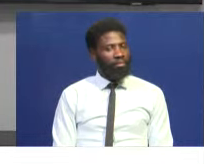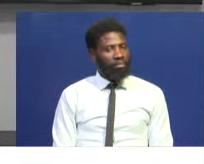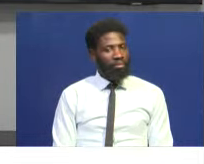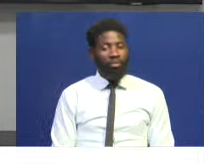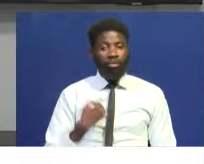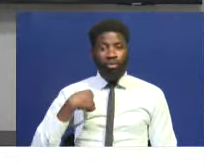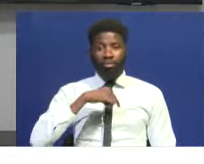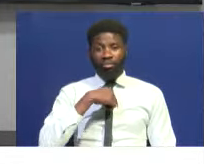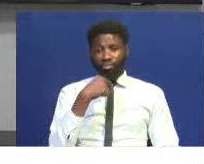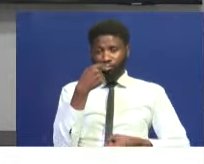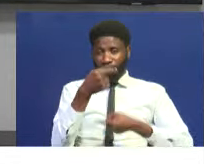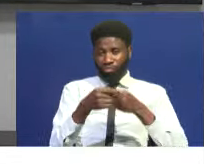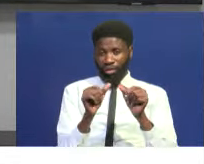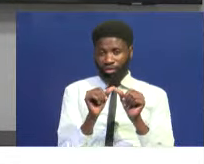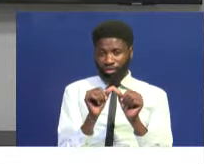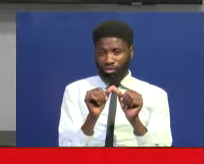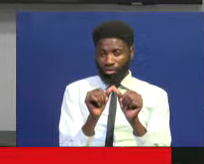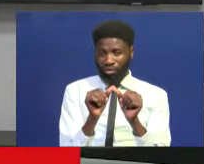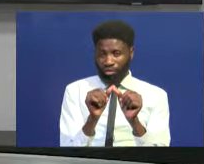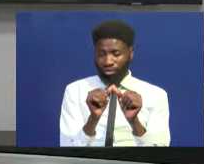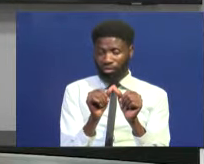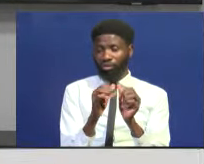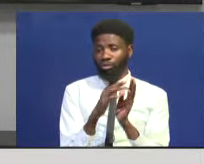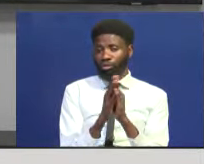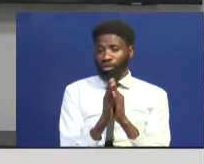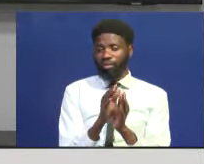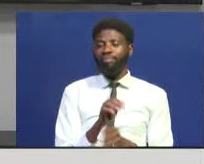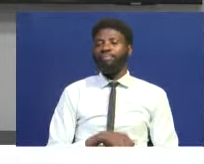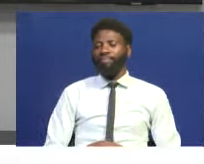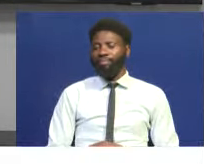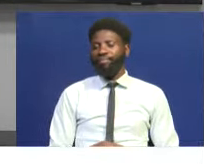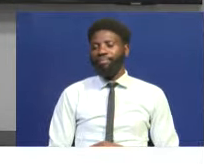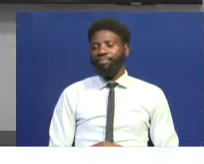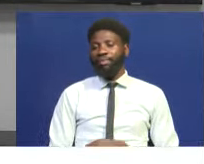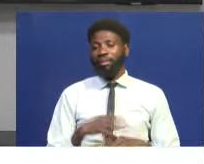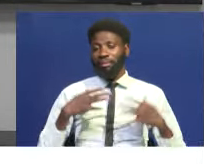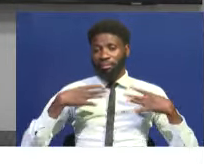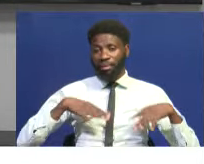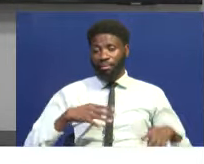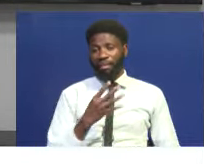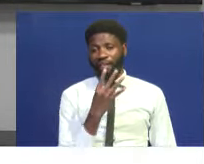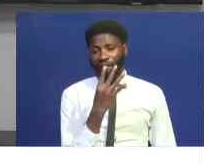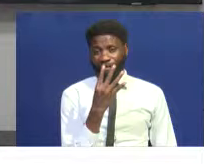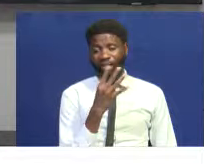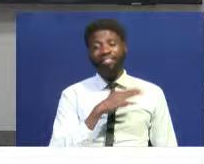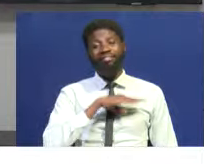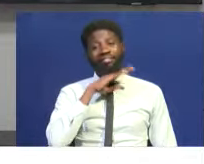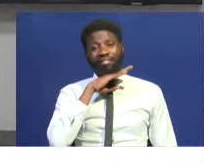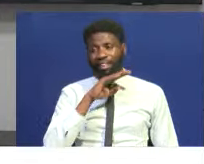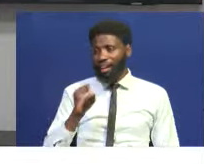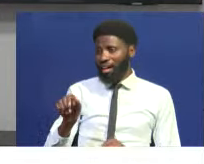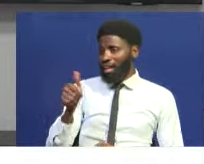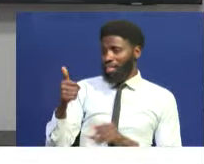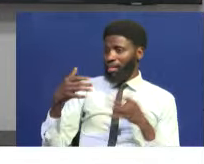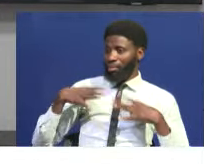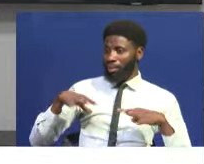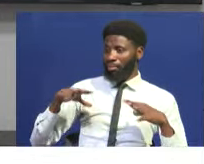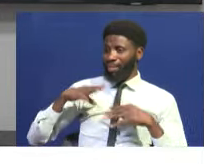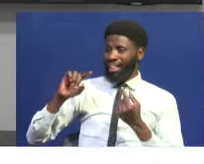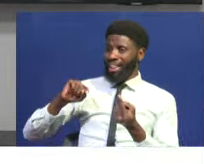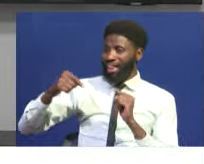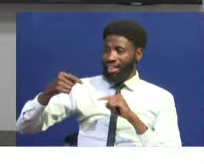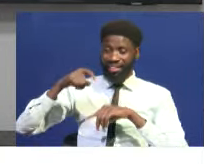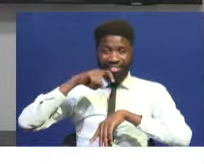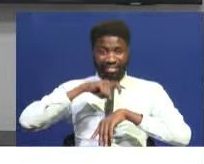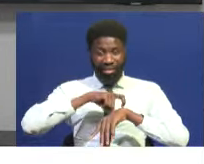We'll keep tabs on that. Now, four people perished and scores of others were injured after a bus overturned at the Nithi Bridge Black Spot